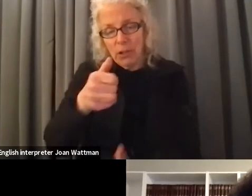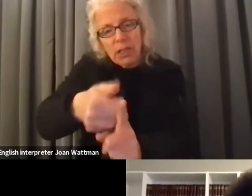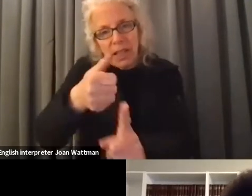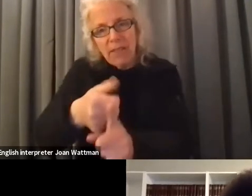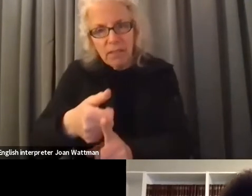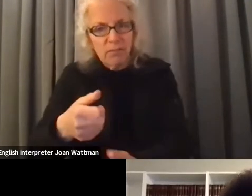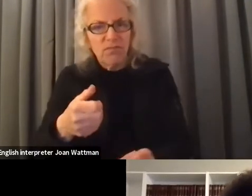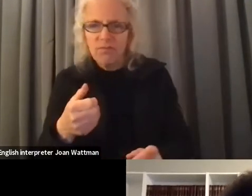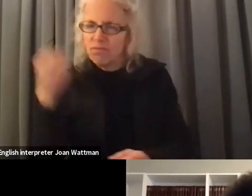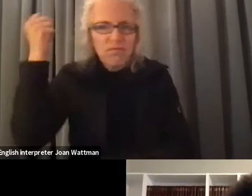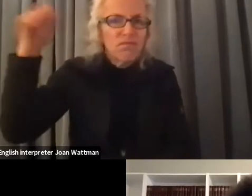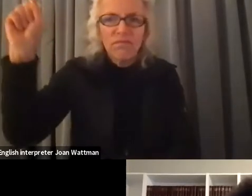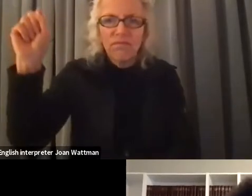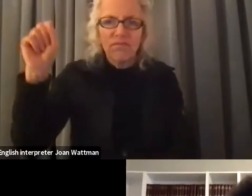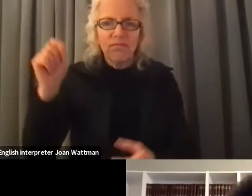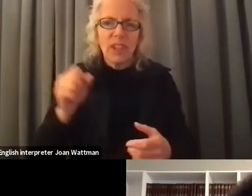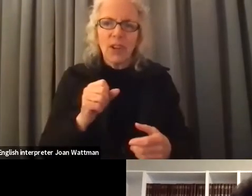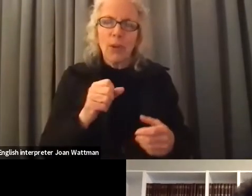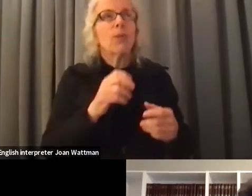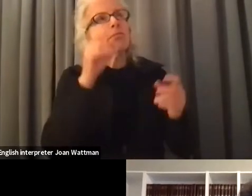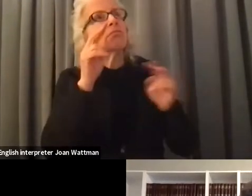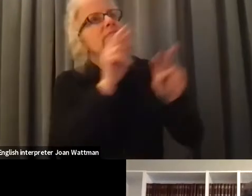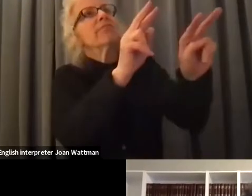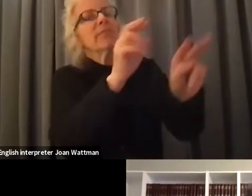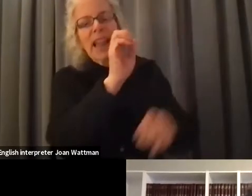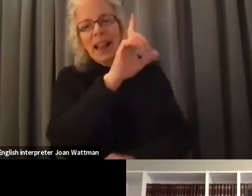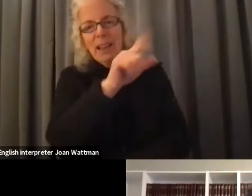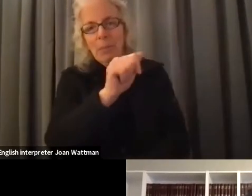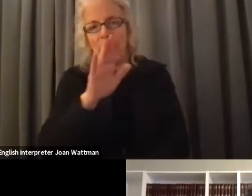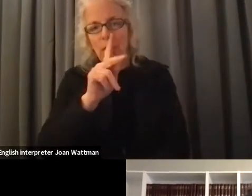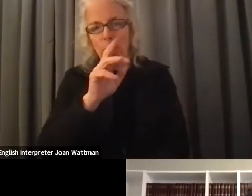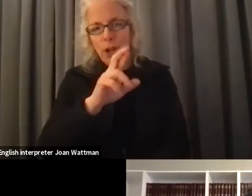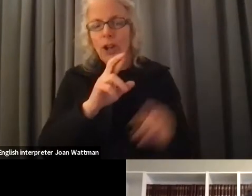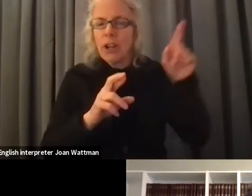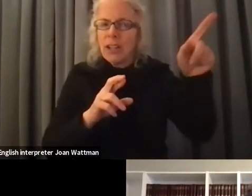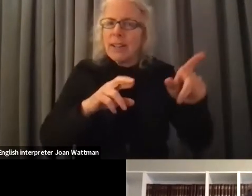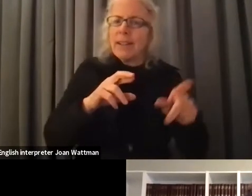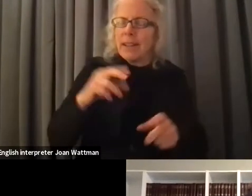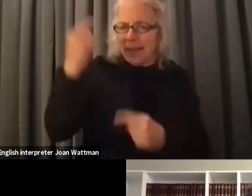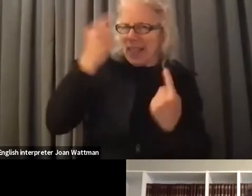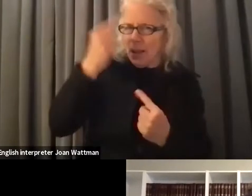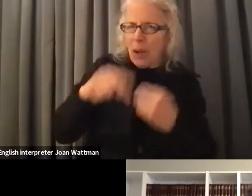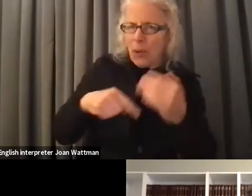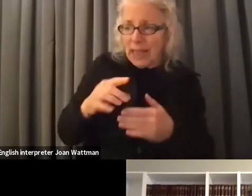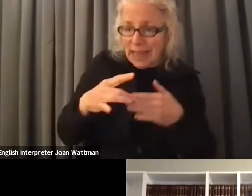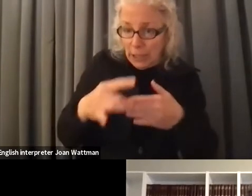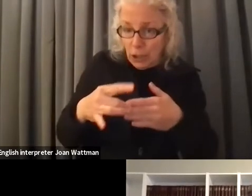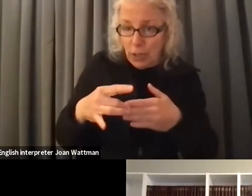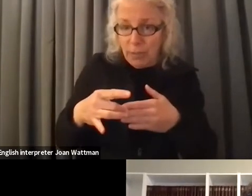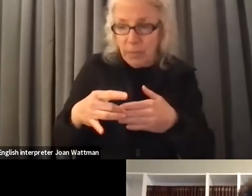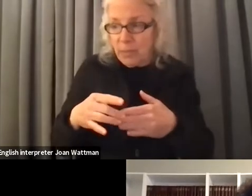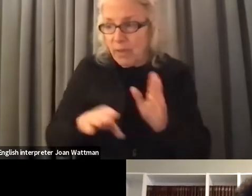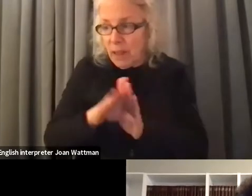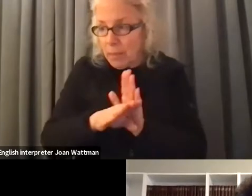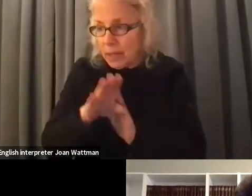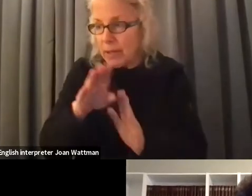who was inspired by Ella Baker's activism, which centered leadership development, eschewed charismatic